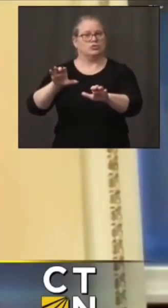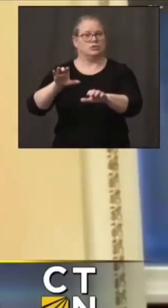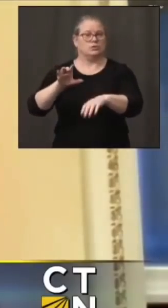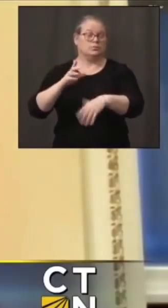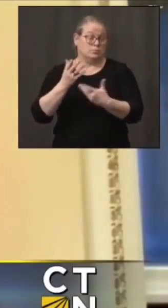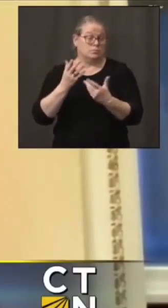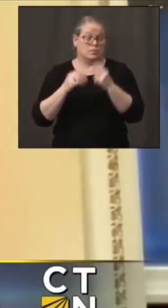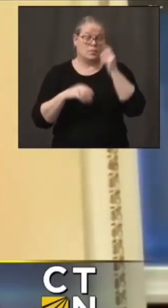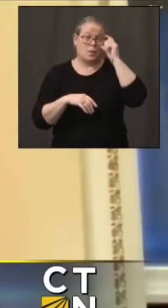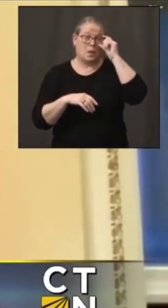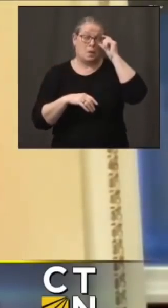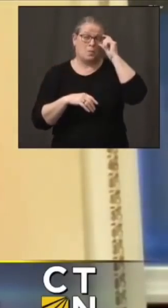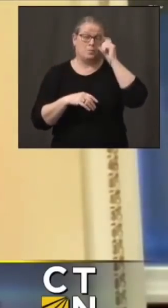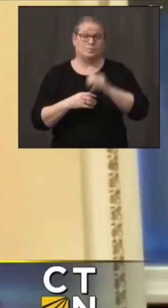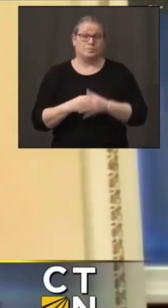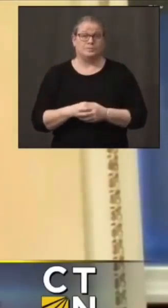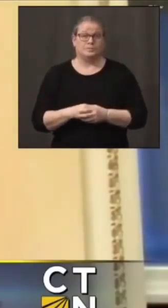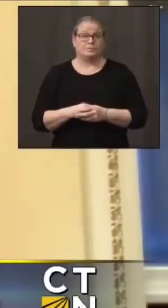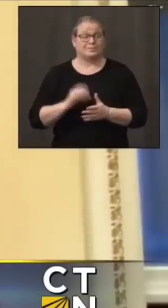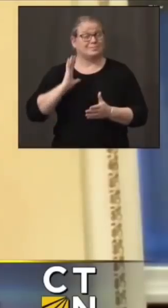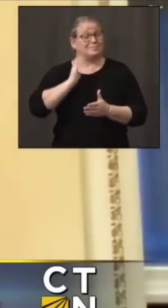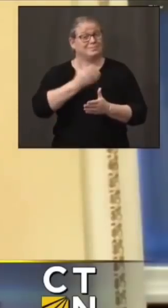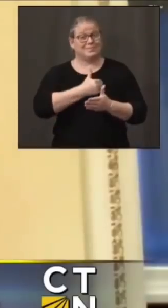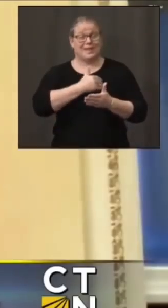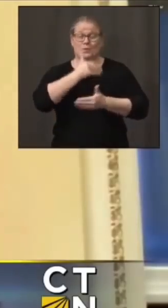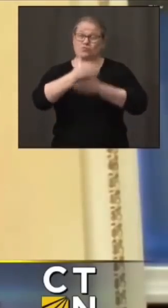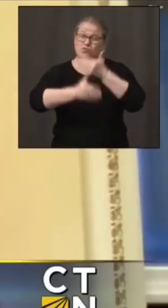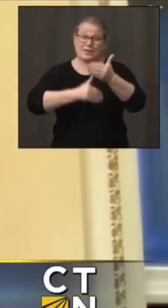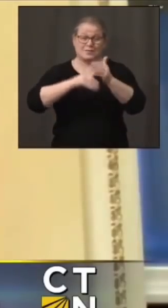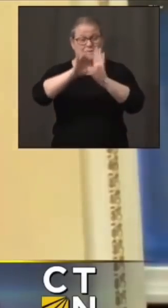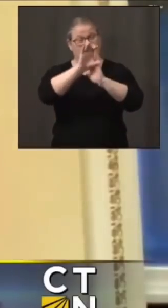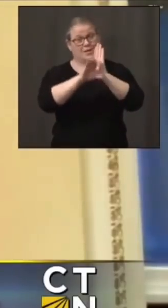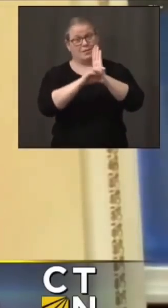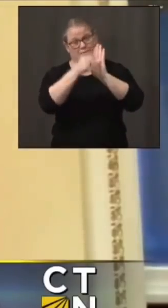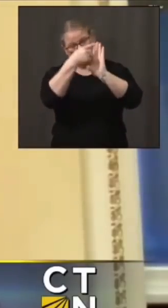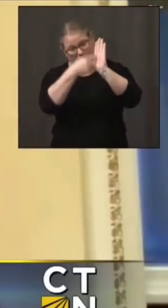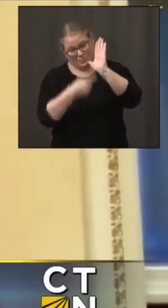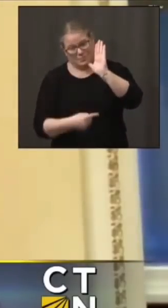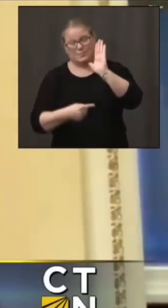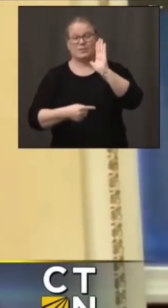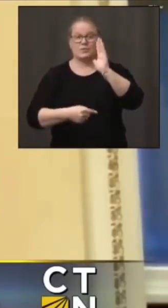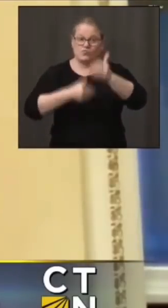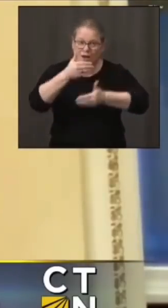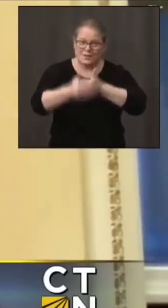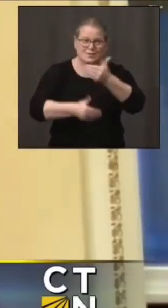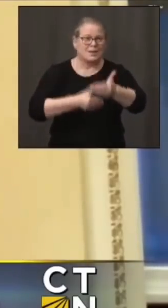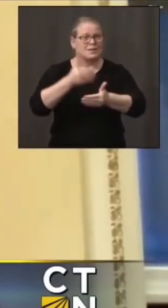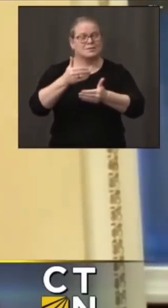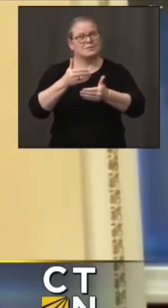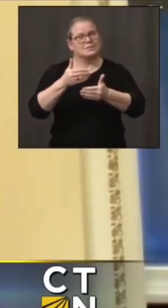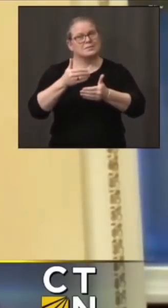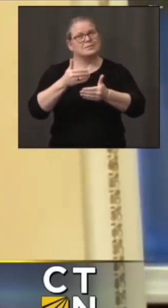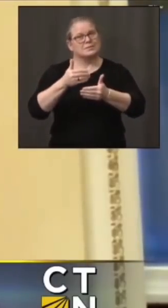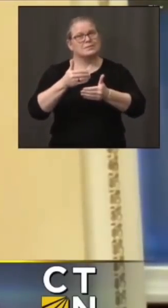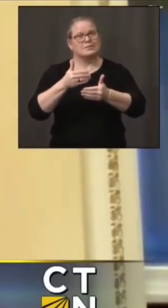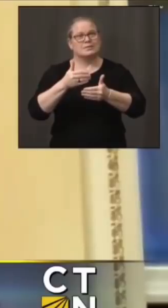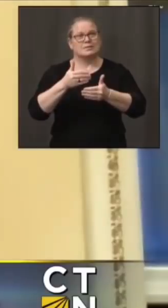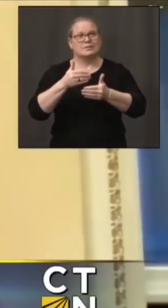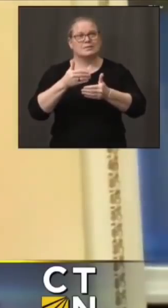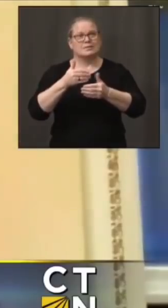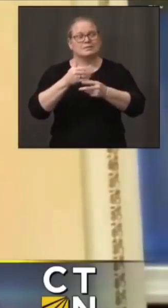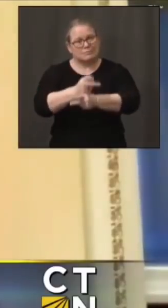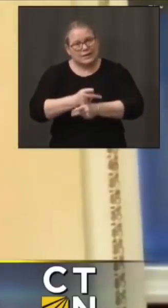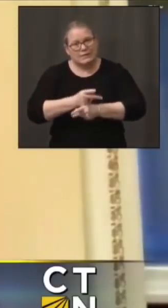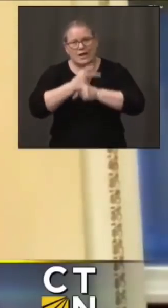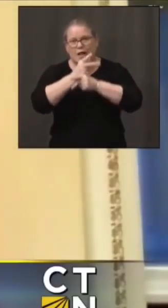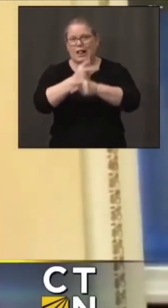our democratic process, our democracy is fragile. You can't just